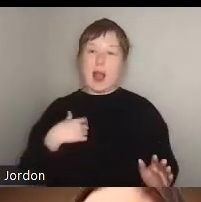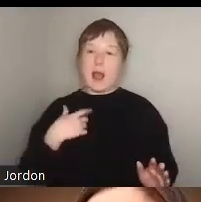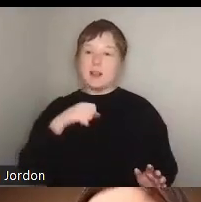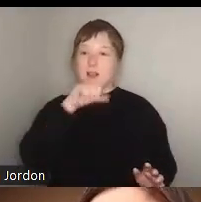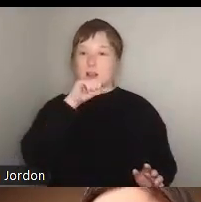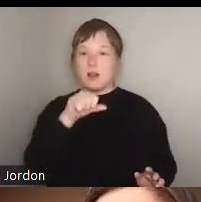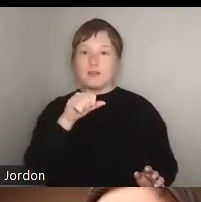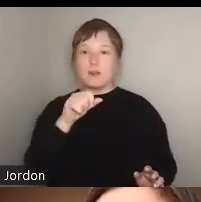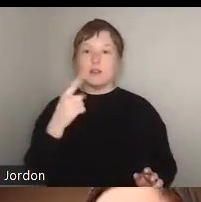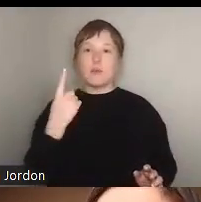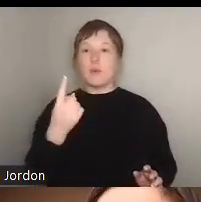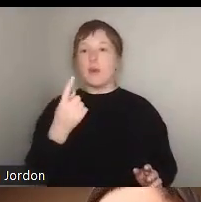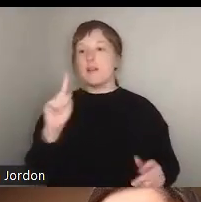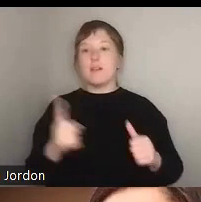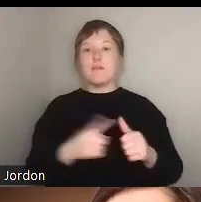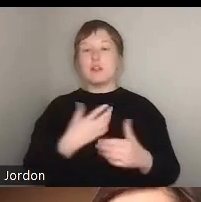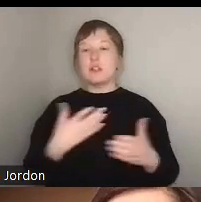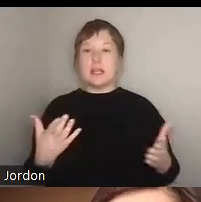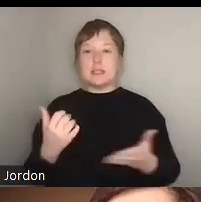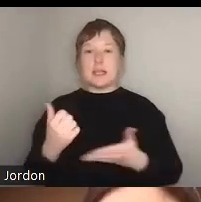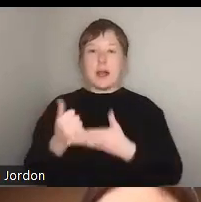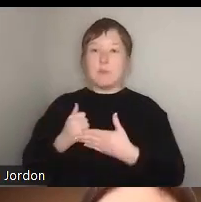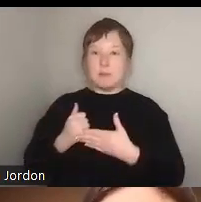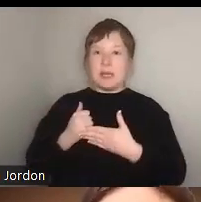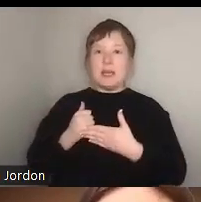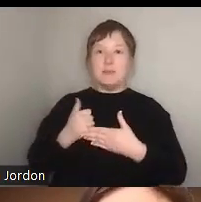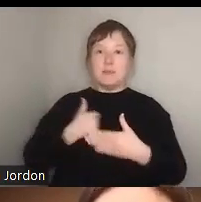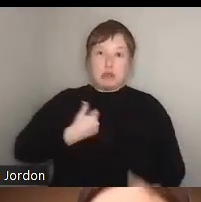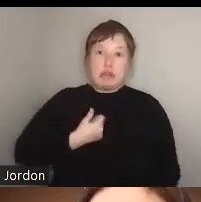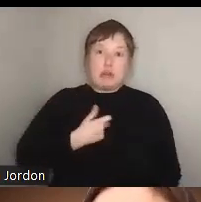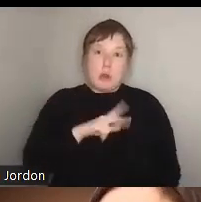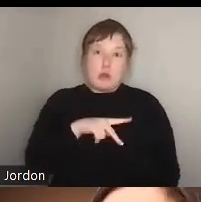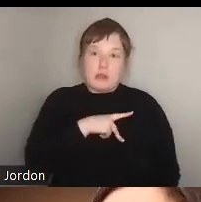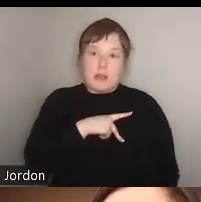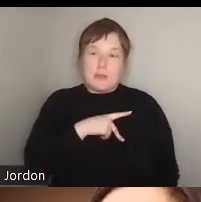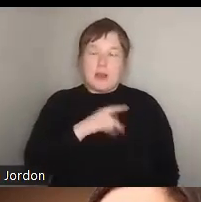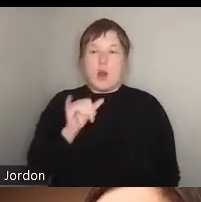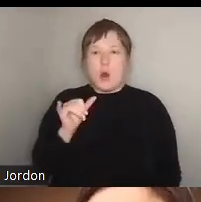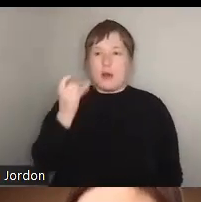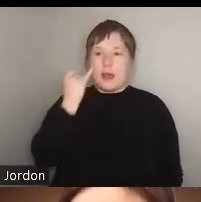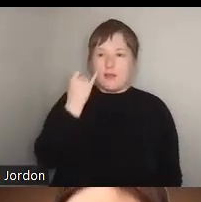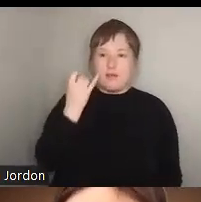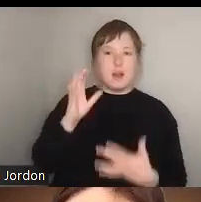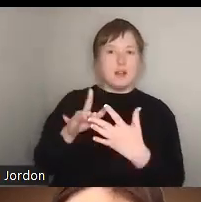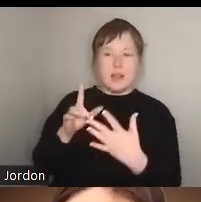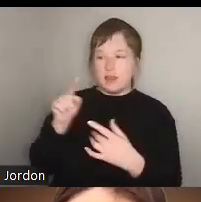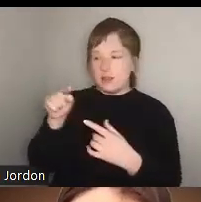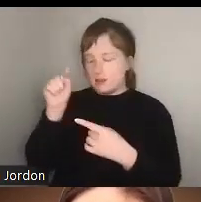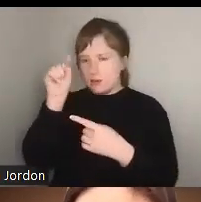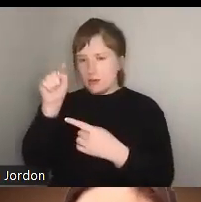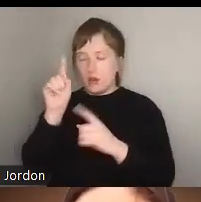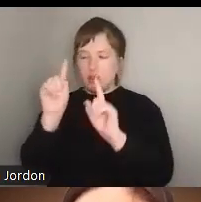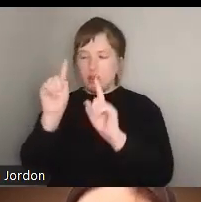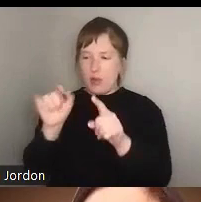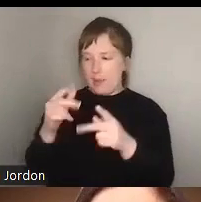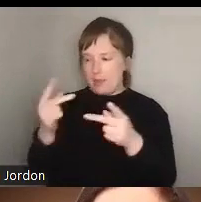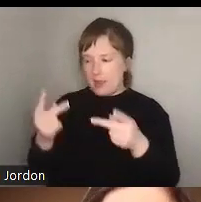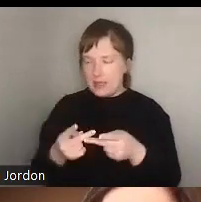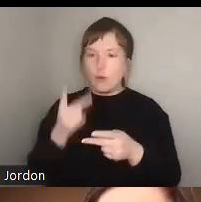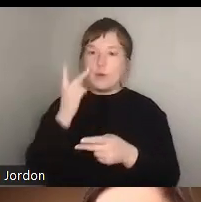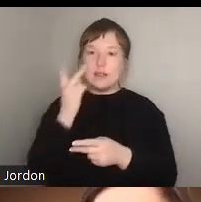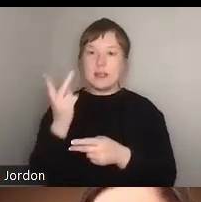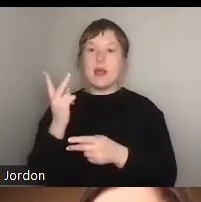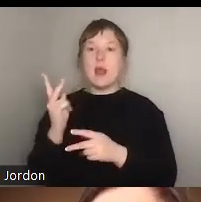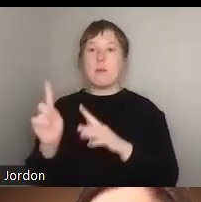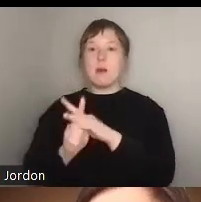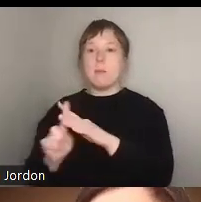that's one of the first things I saw that kind of got me to think about it. Like, okay, if I were to reach out to help, like this is where I could go. And almost like seeing it pop